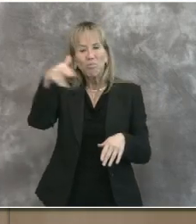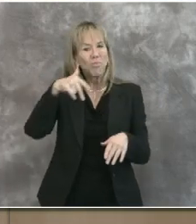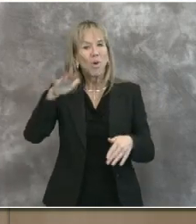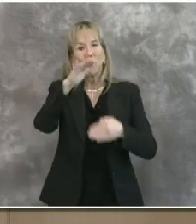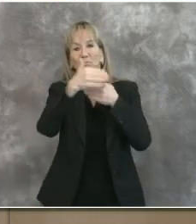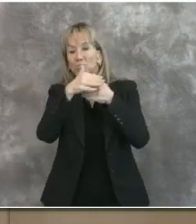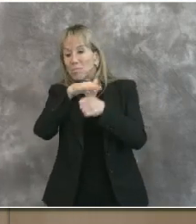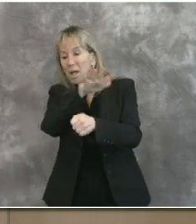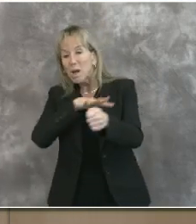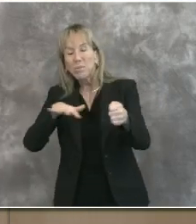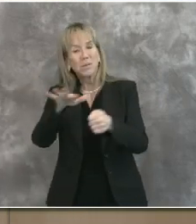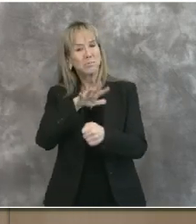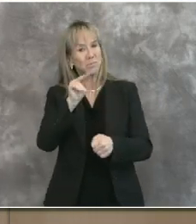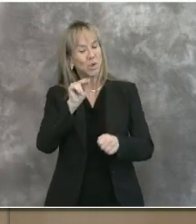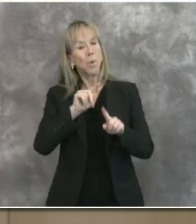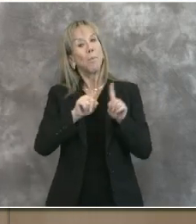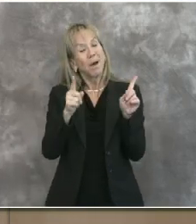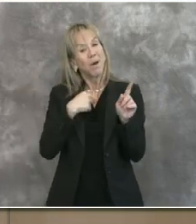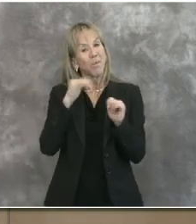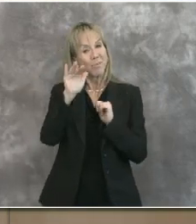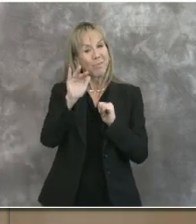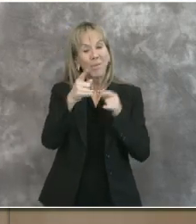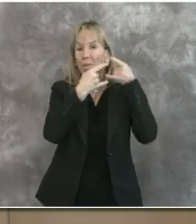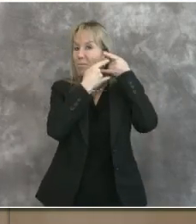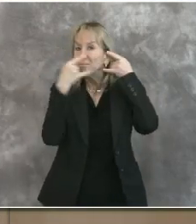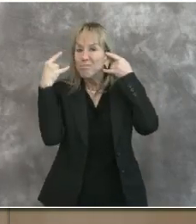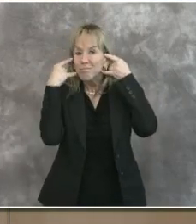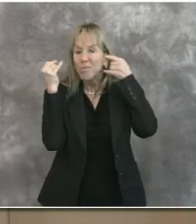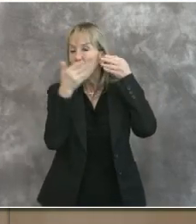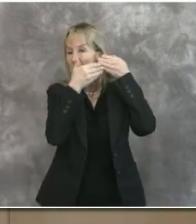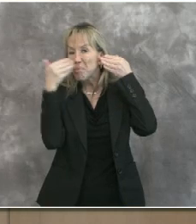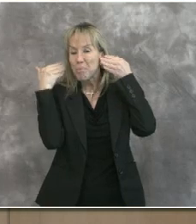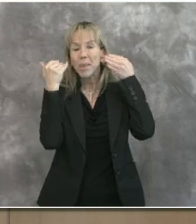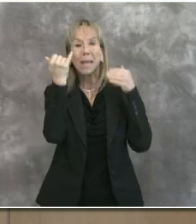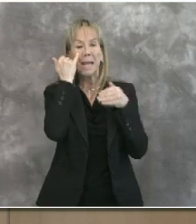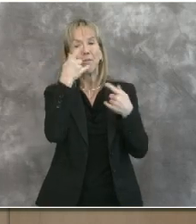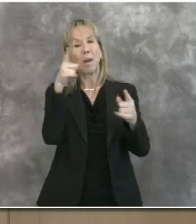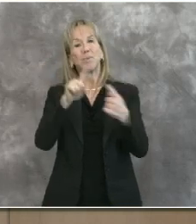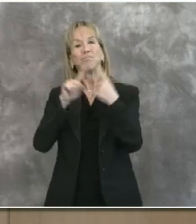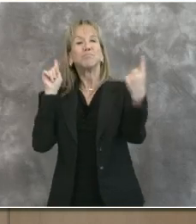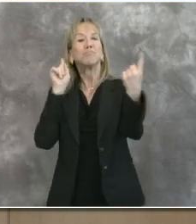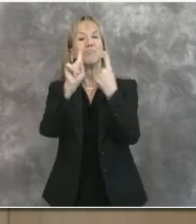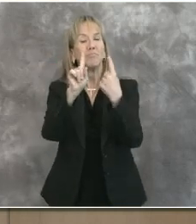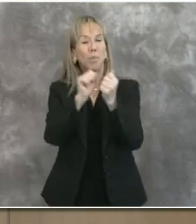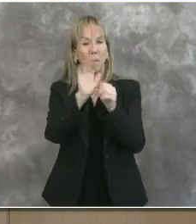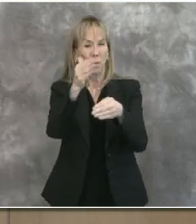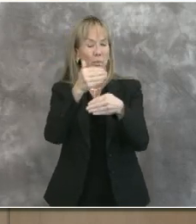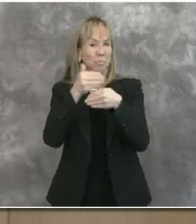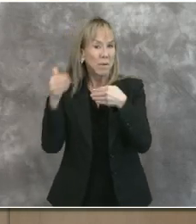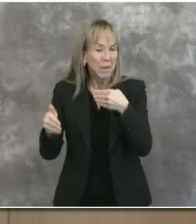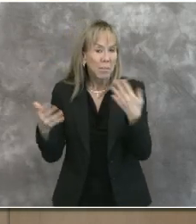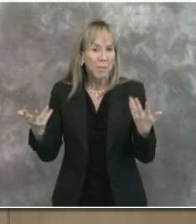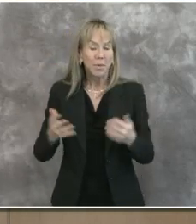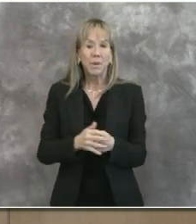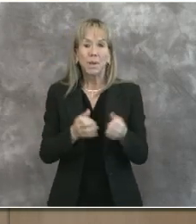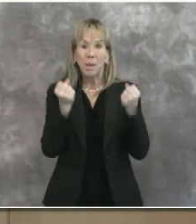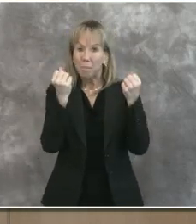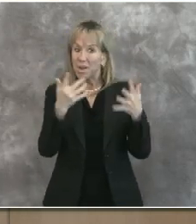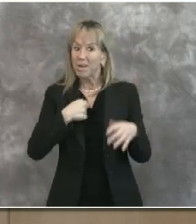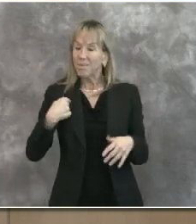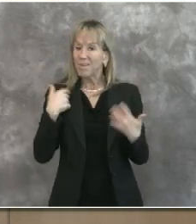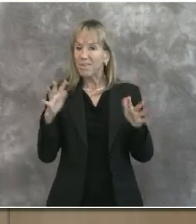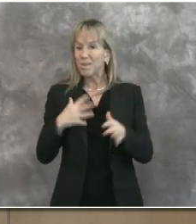ask that you wear a facial covering in case you bump into a neighbor. I know a lot of us have been stocked up